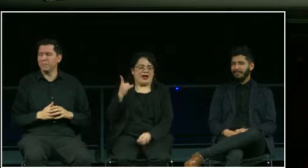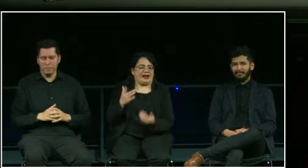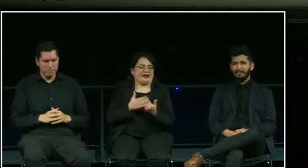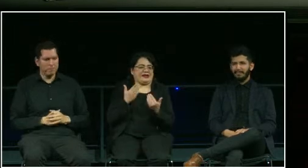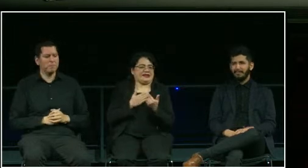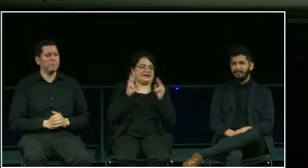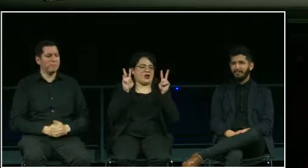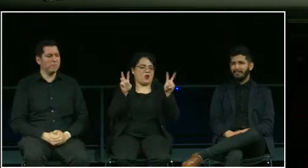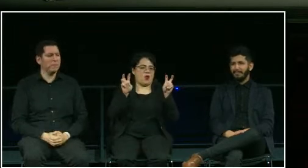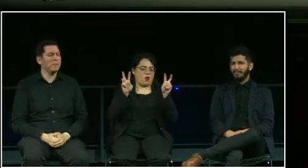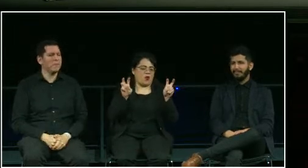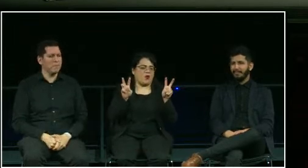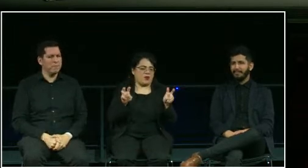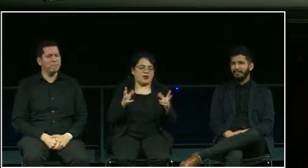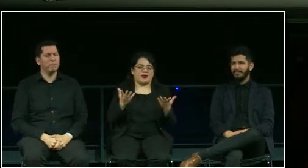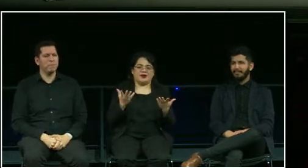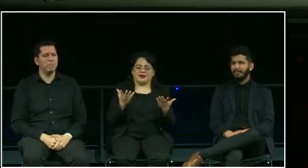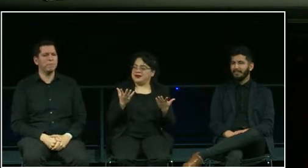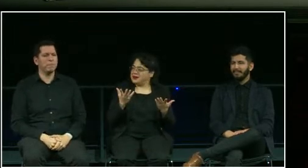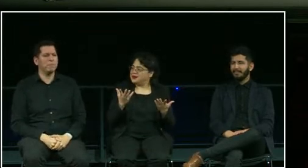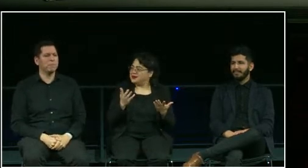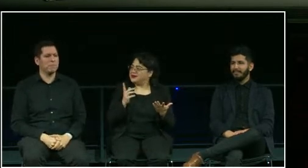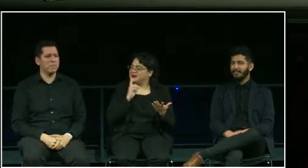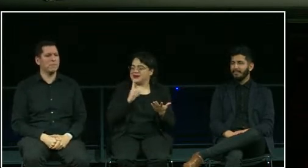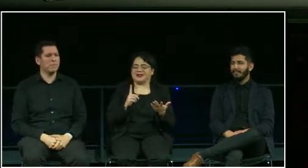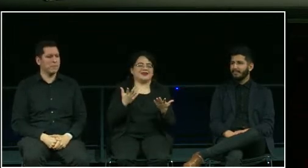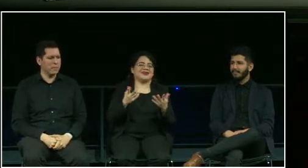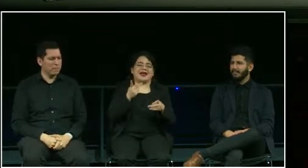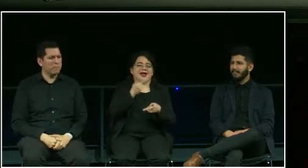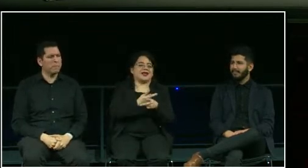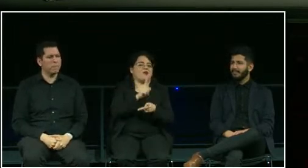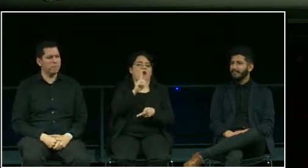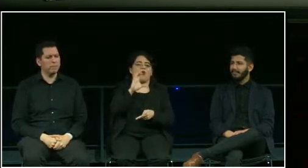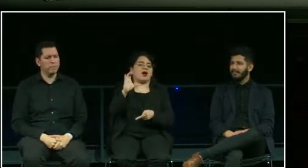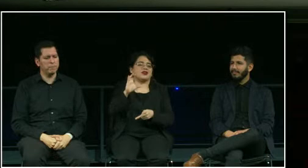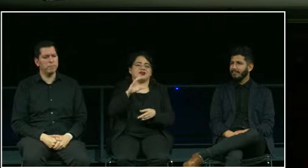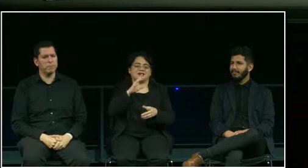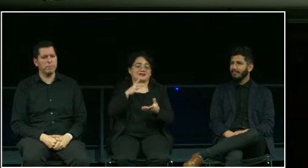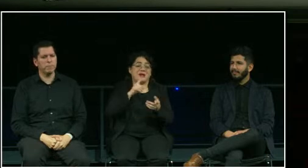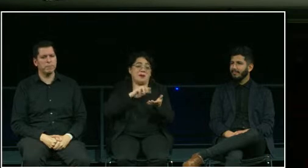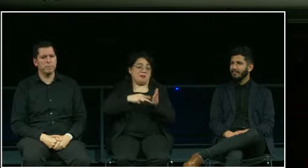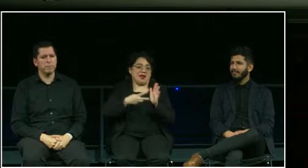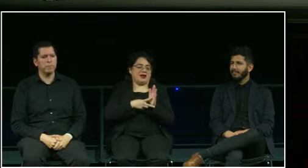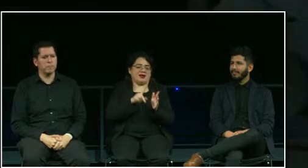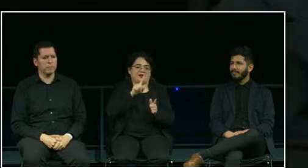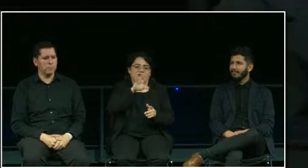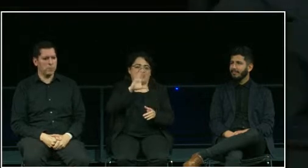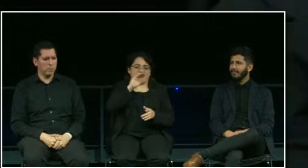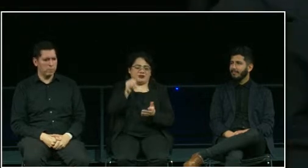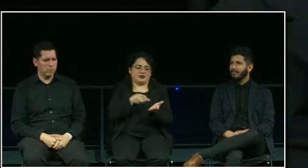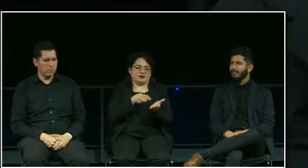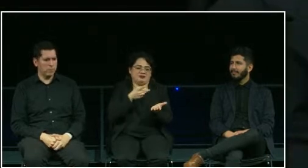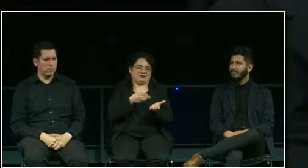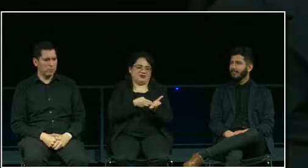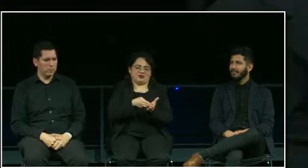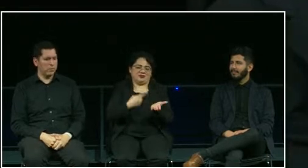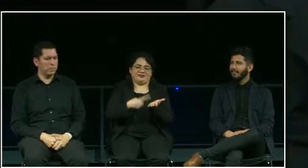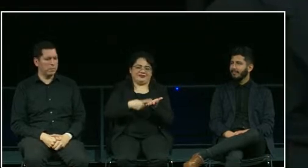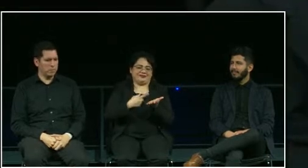And we're keeping it 100 here in the Geffen Theater, you know, so okay. So I'm gonna direct this one to our